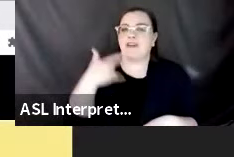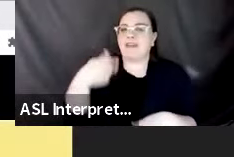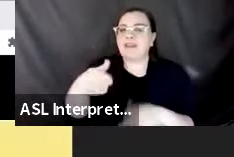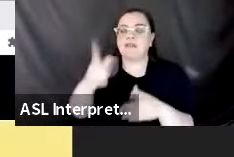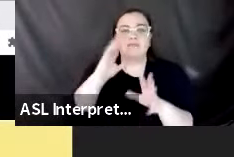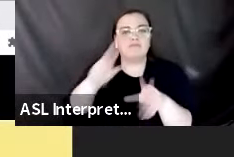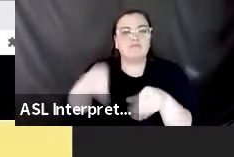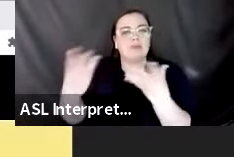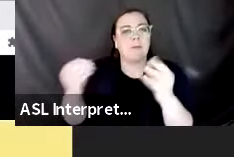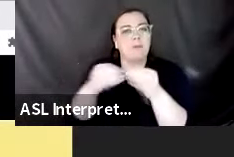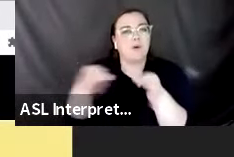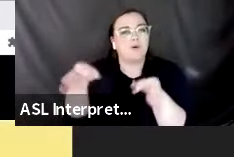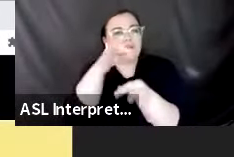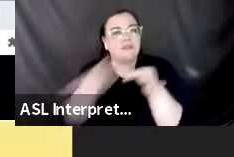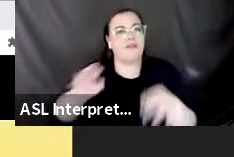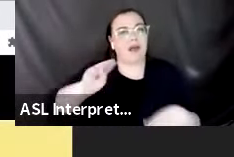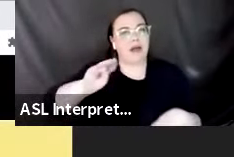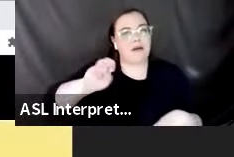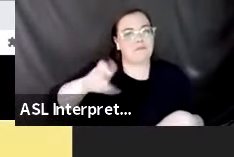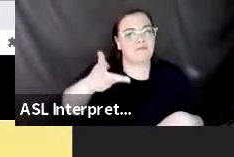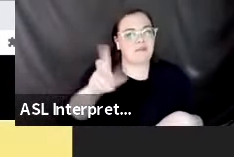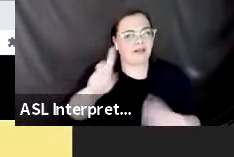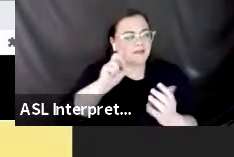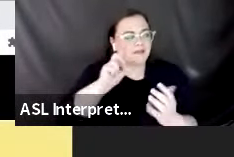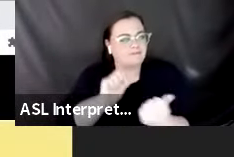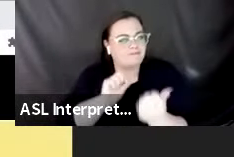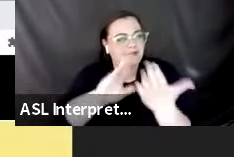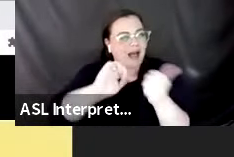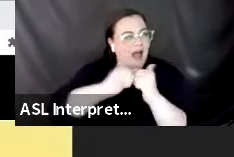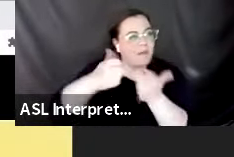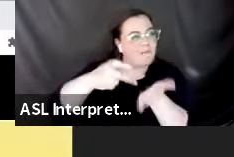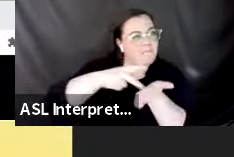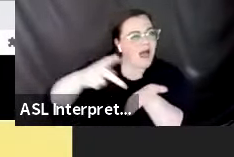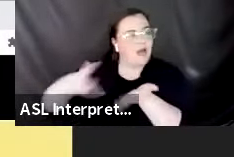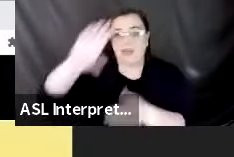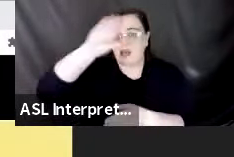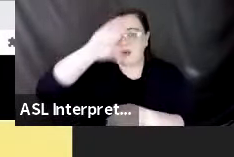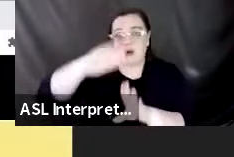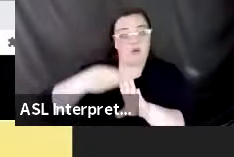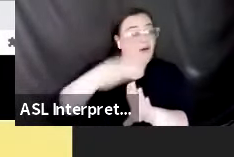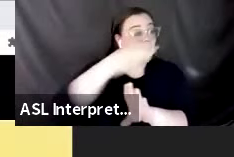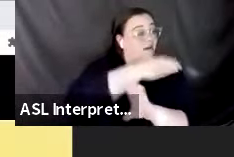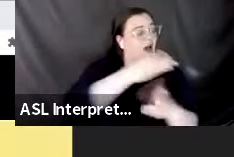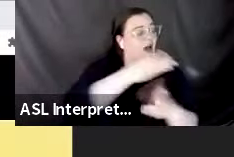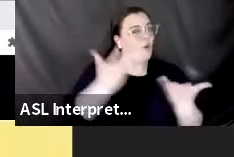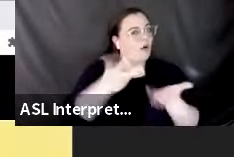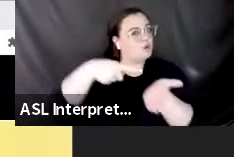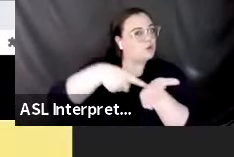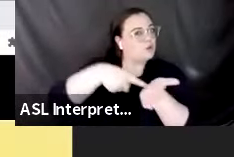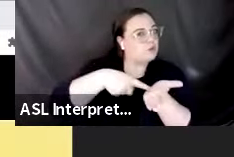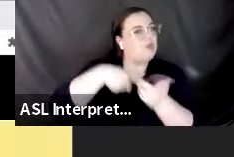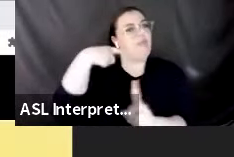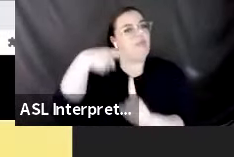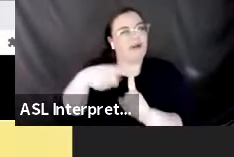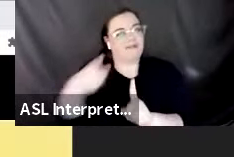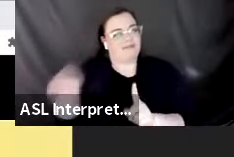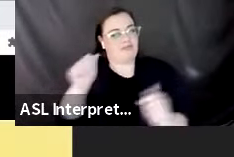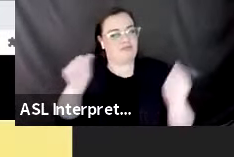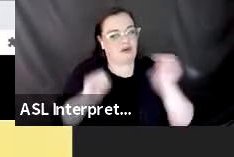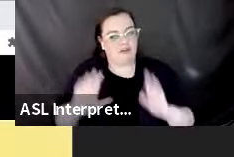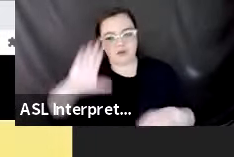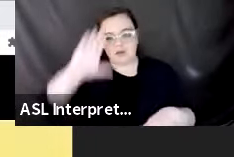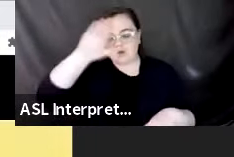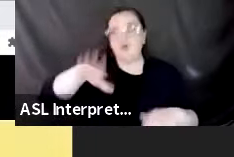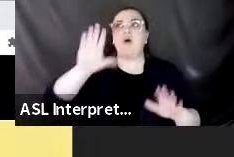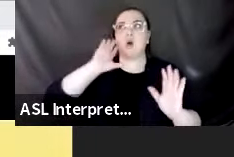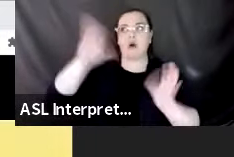performers by knowing upfront what payment will be due. And it gives the performers a sense of security knowing what payment they